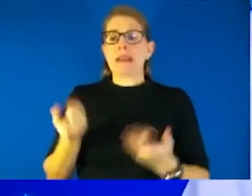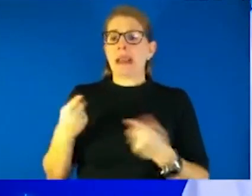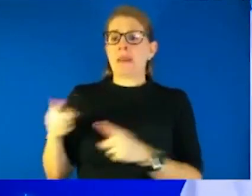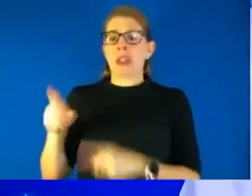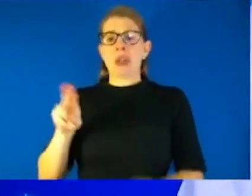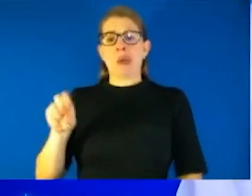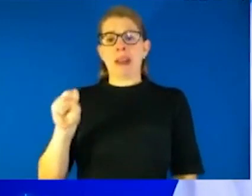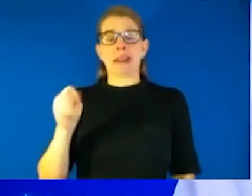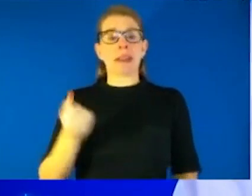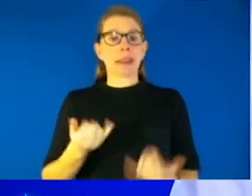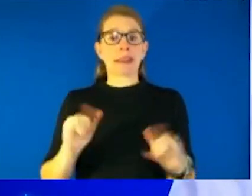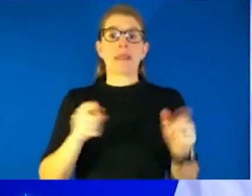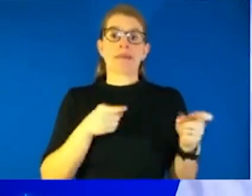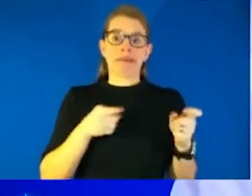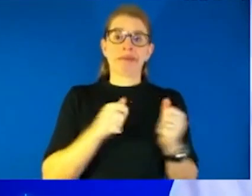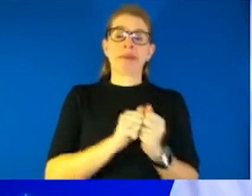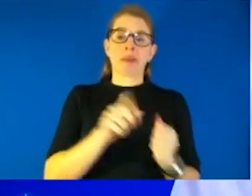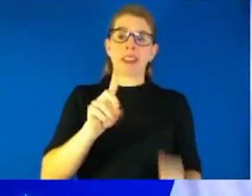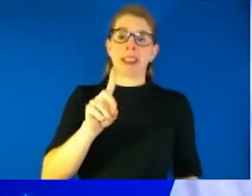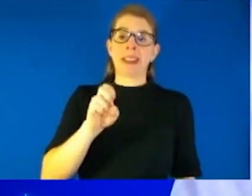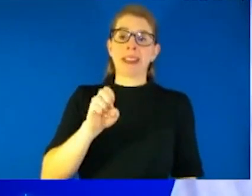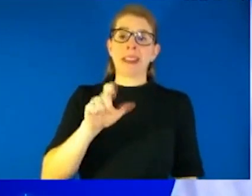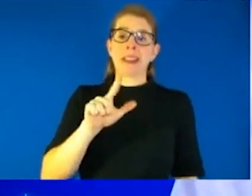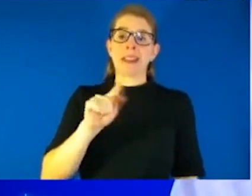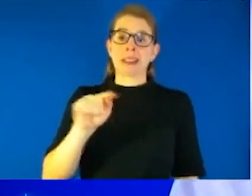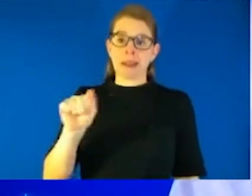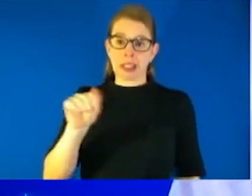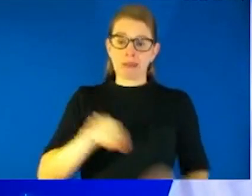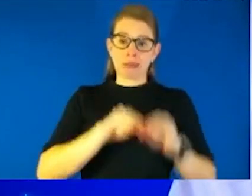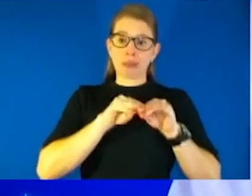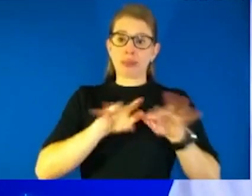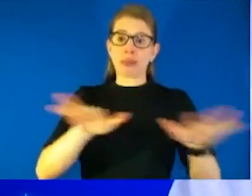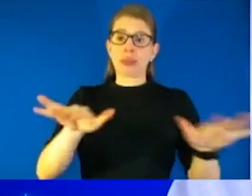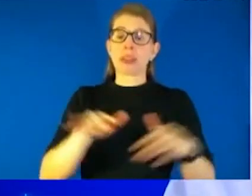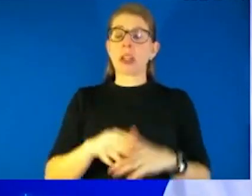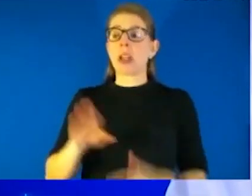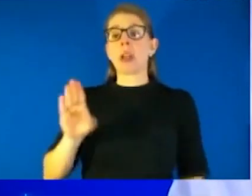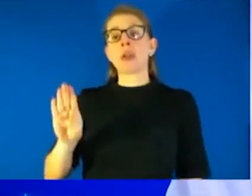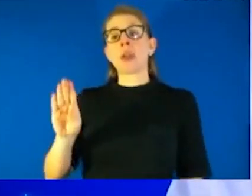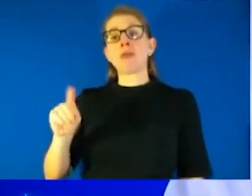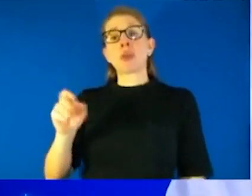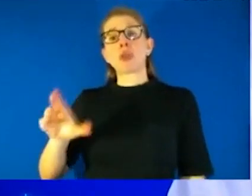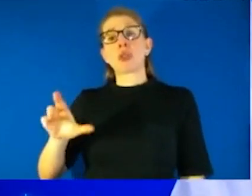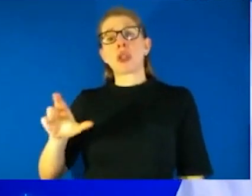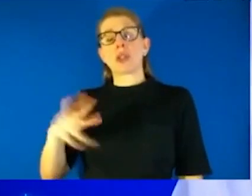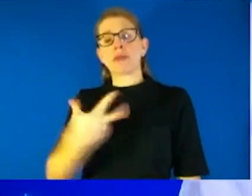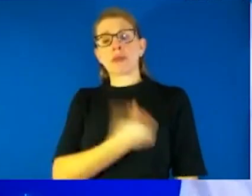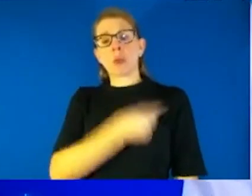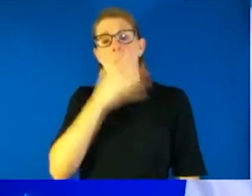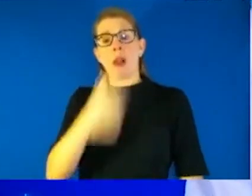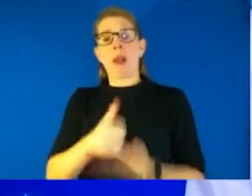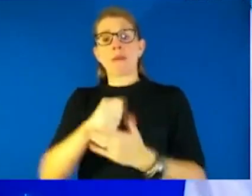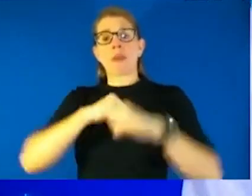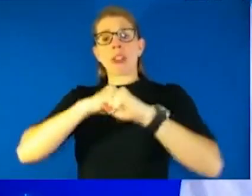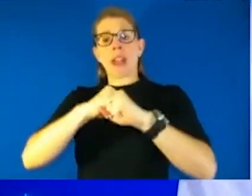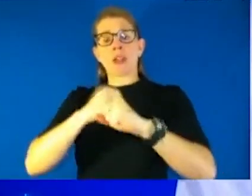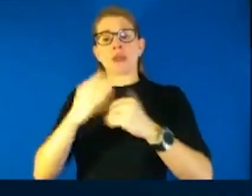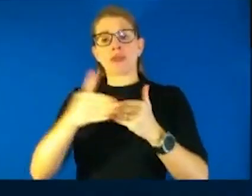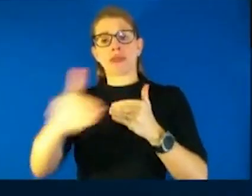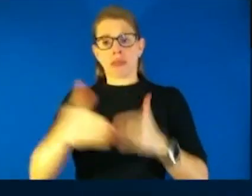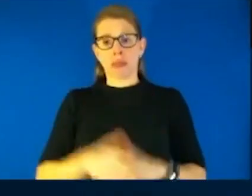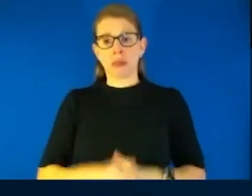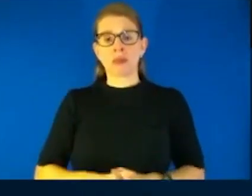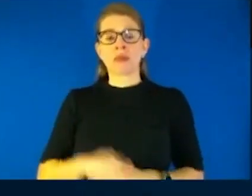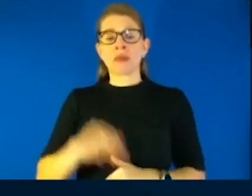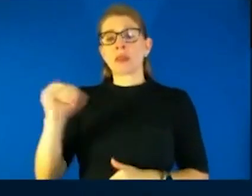still dealing with a Delta surge. But those booster doses will help protect you moving forward. Joe Allen has a